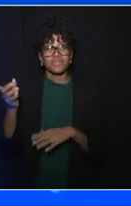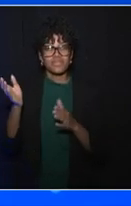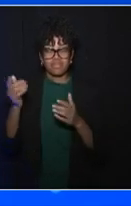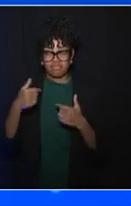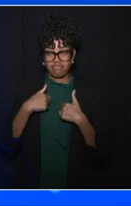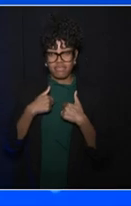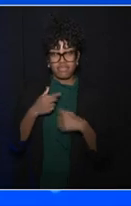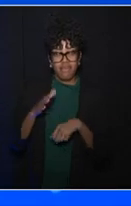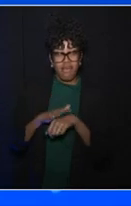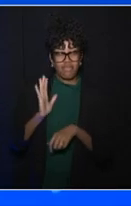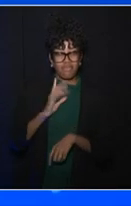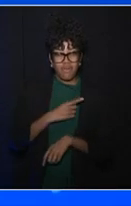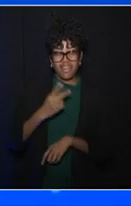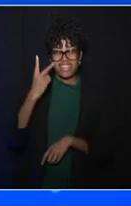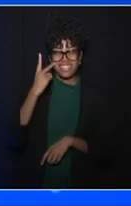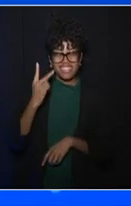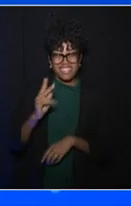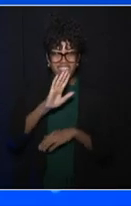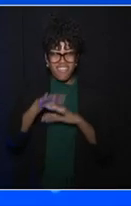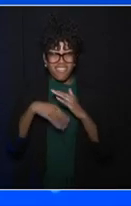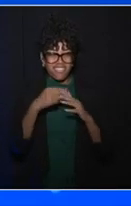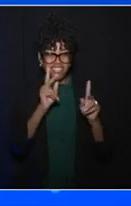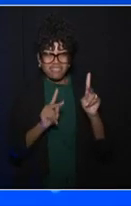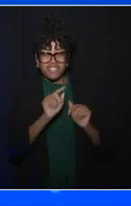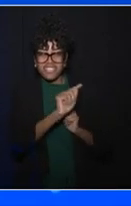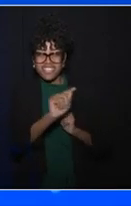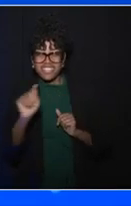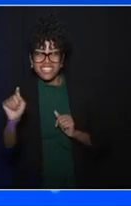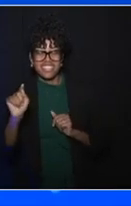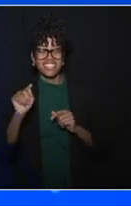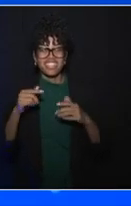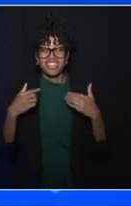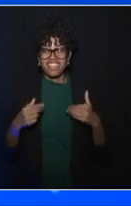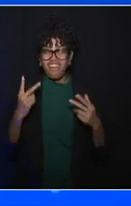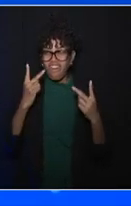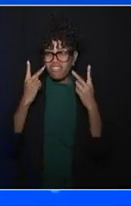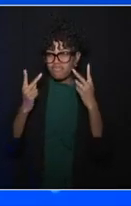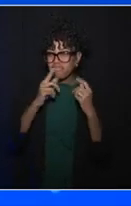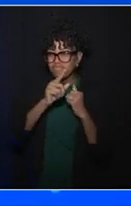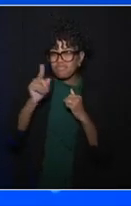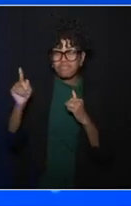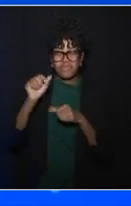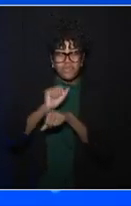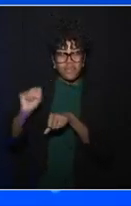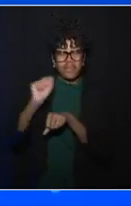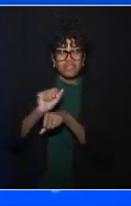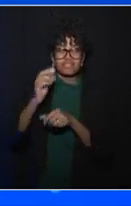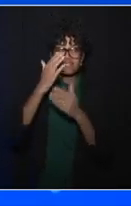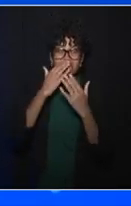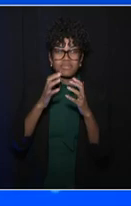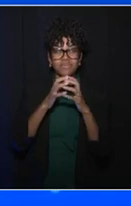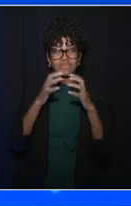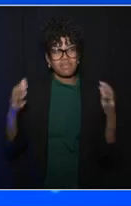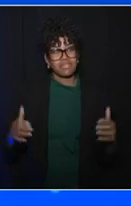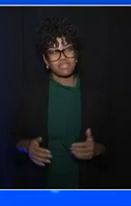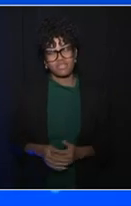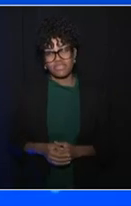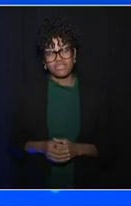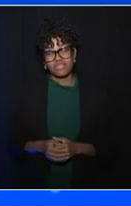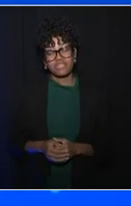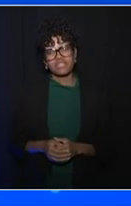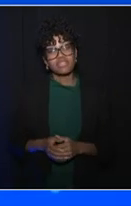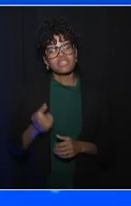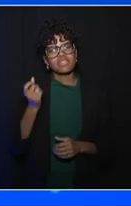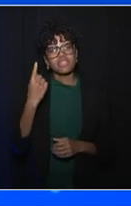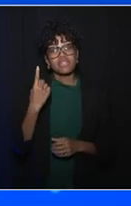see Michaela, and I see Debbie and others. Thank you so much. It is no small thing to say